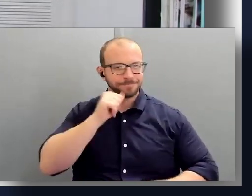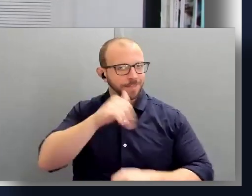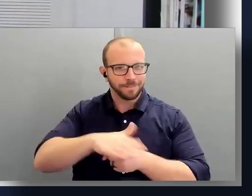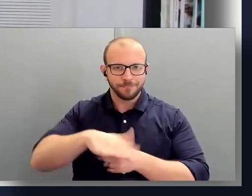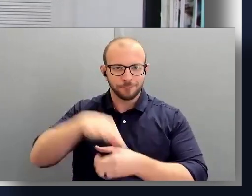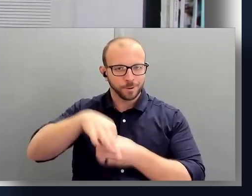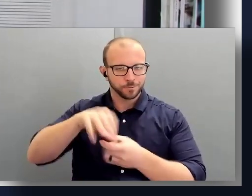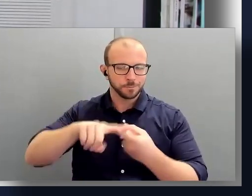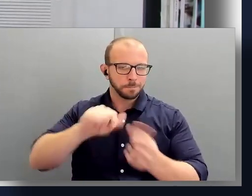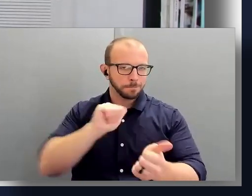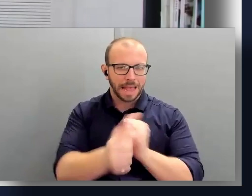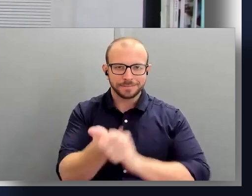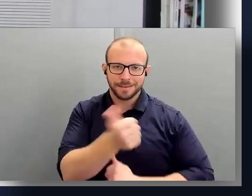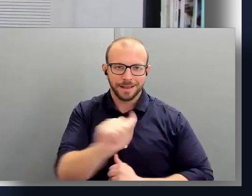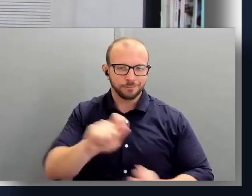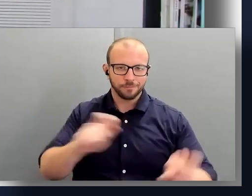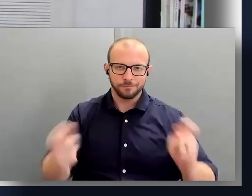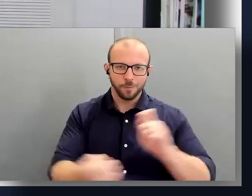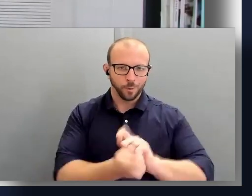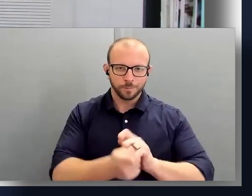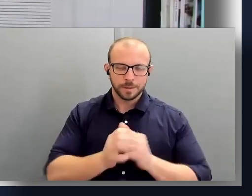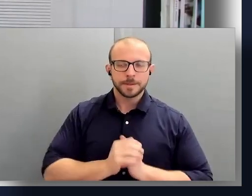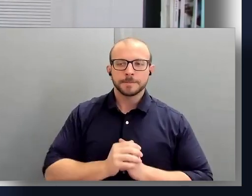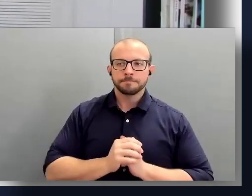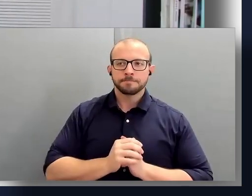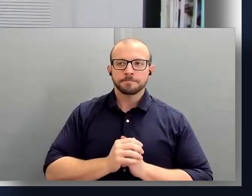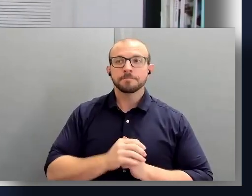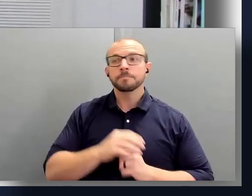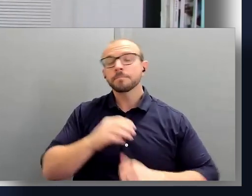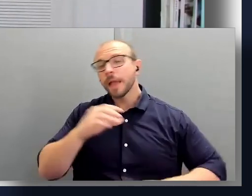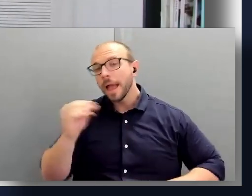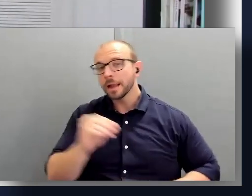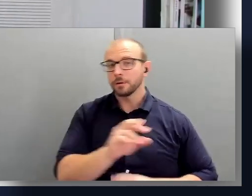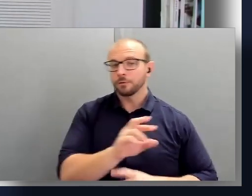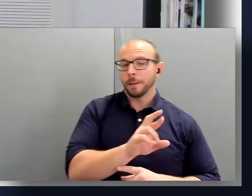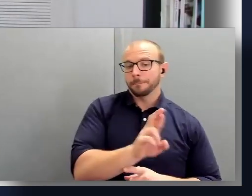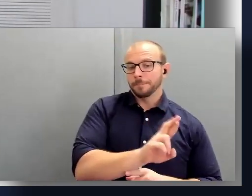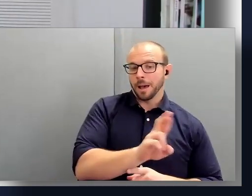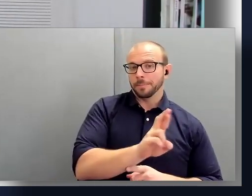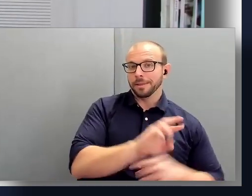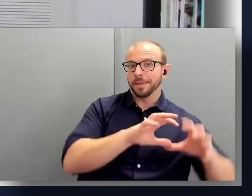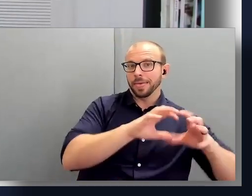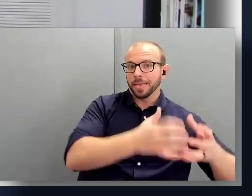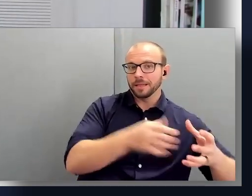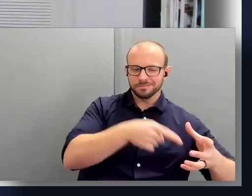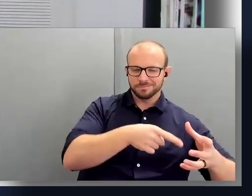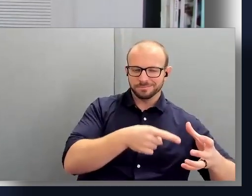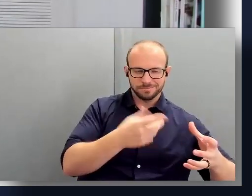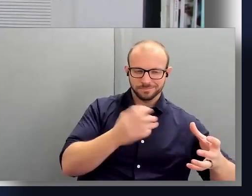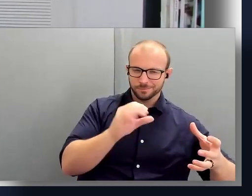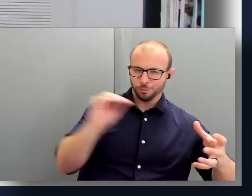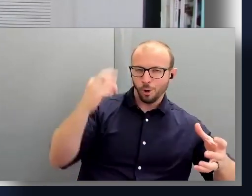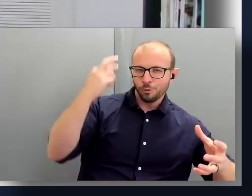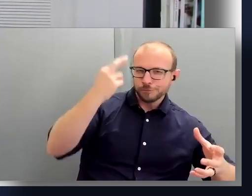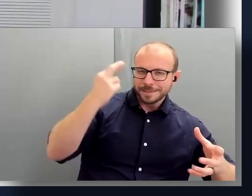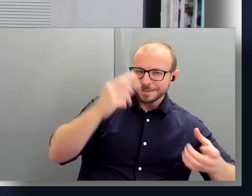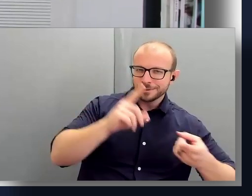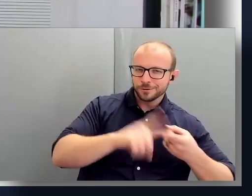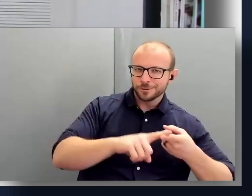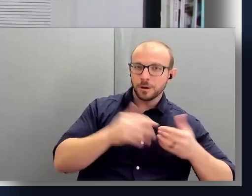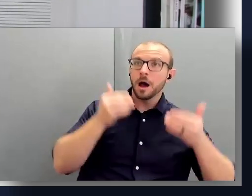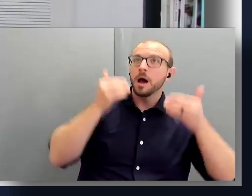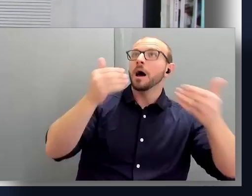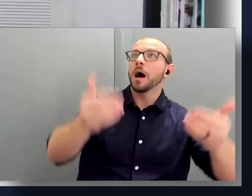able to get enough votes to pass any of these reforms, and the Republican Party has no incentive